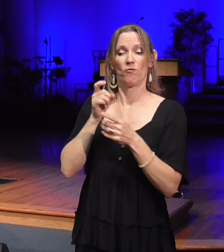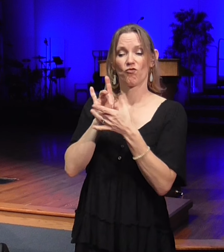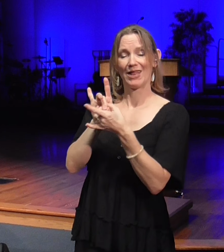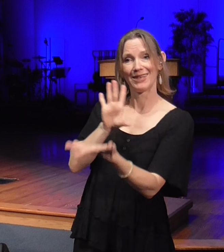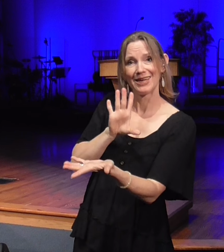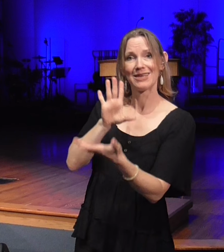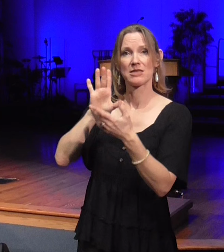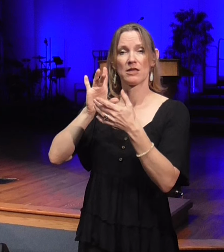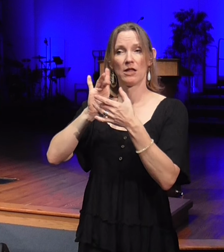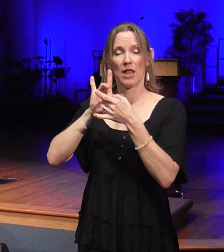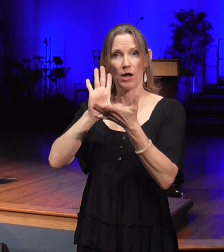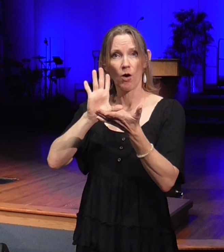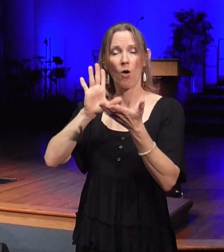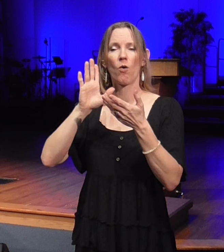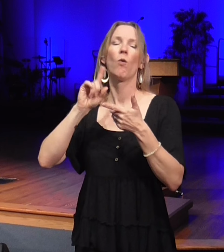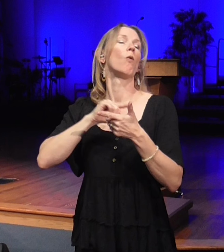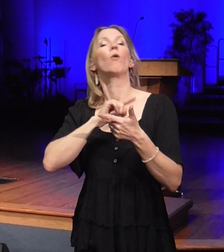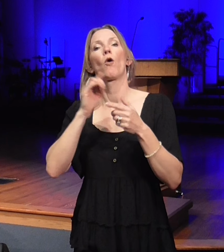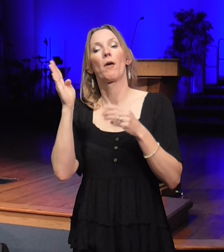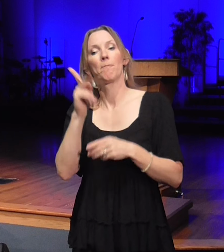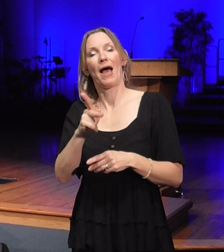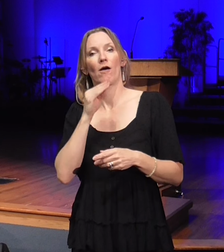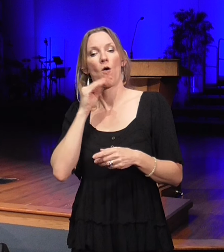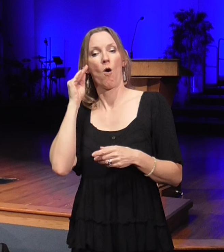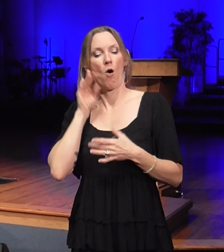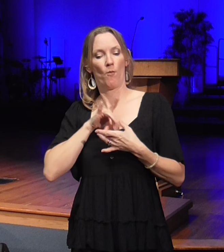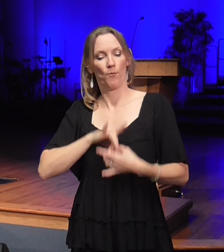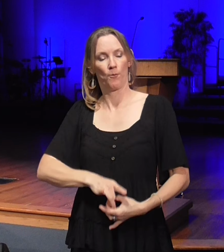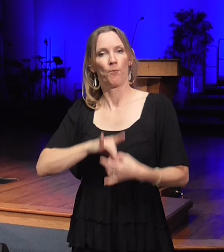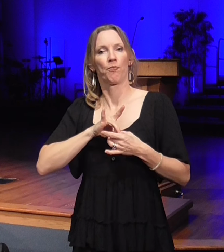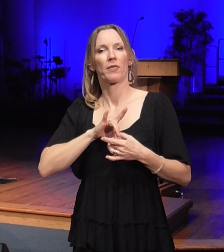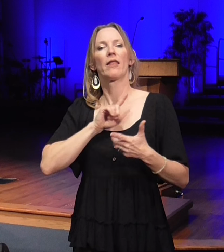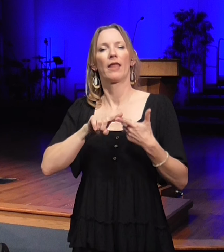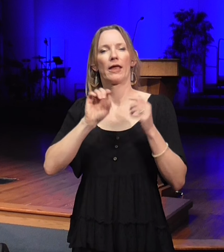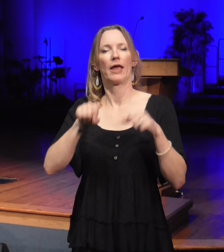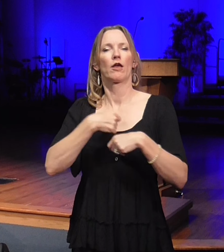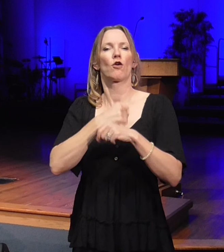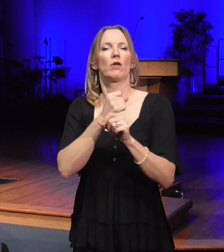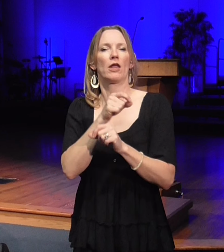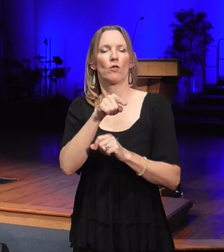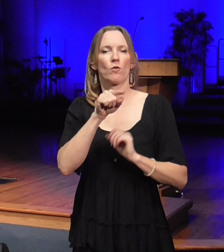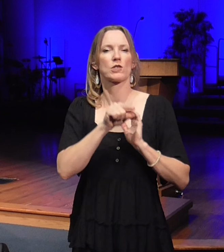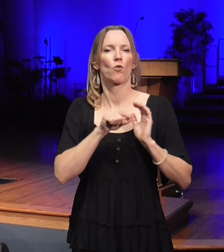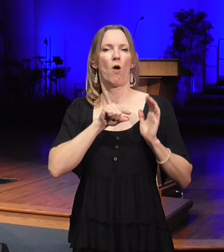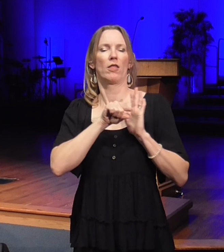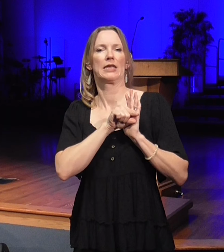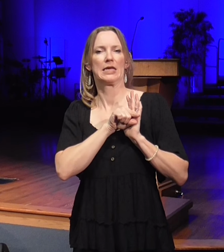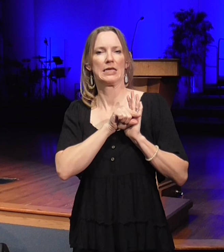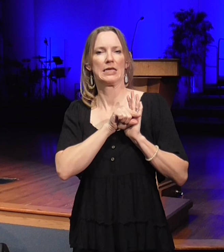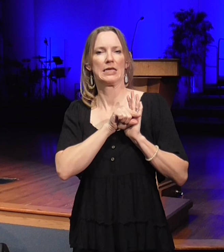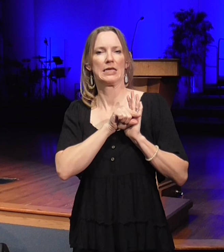to the home within ourselves, that we create those qualities of home most around us. So again,